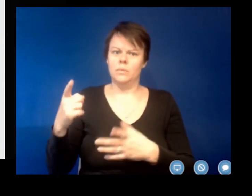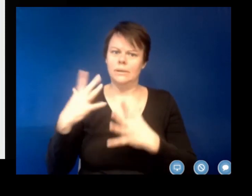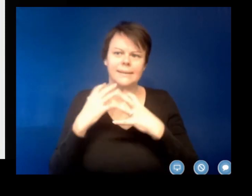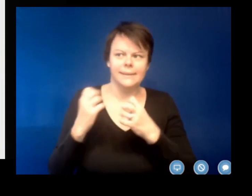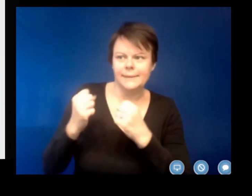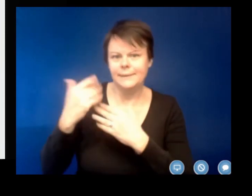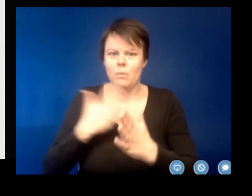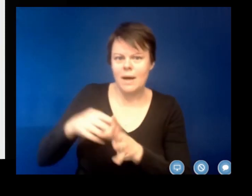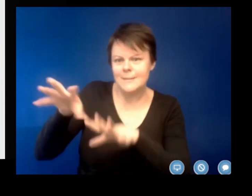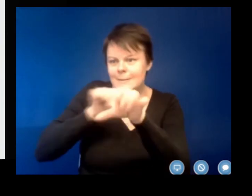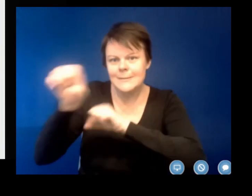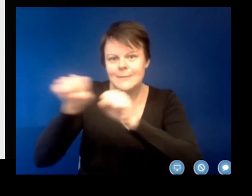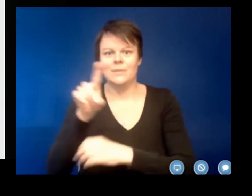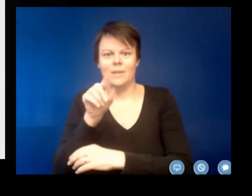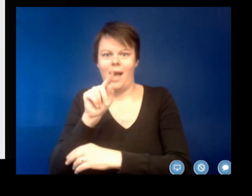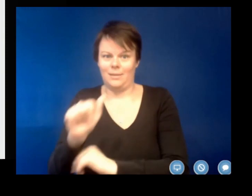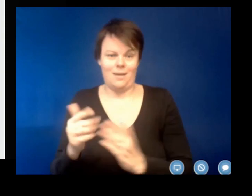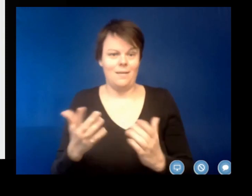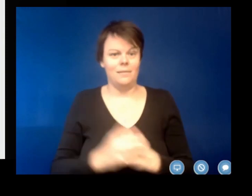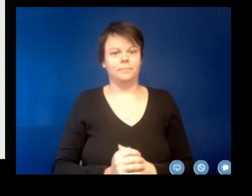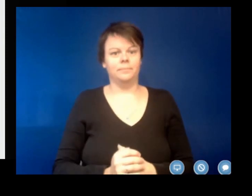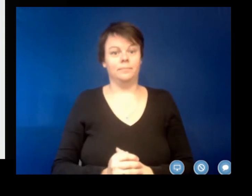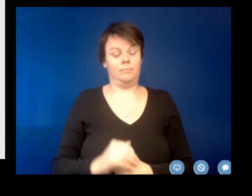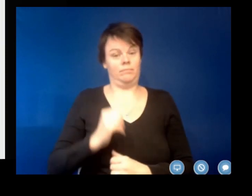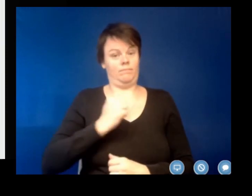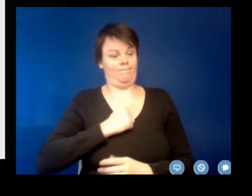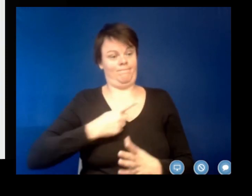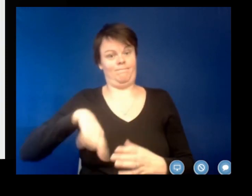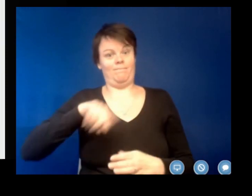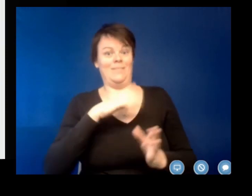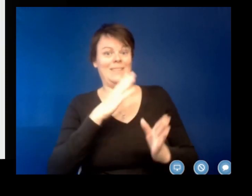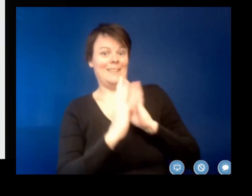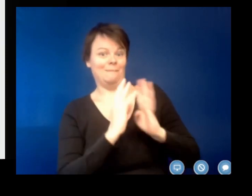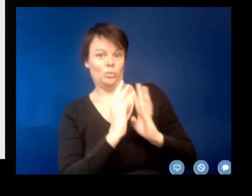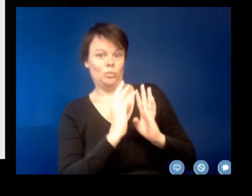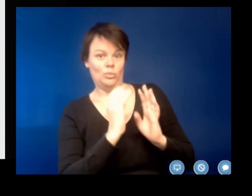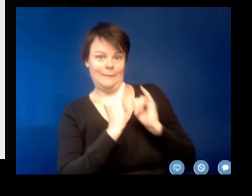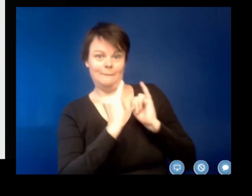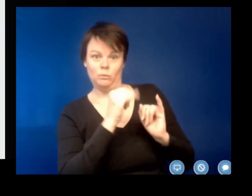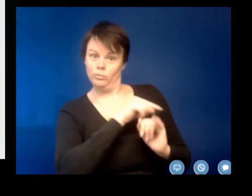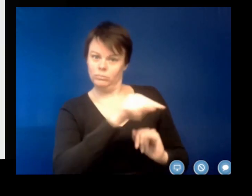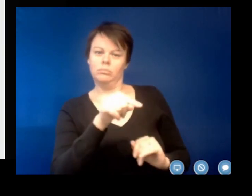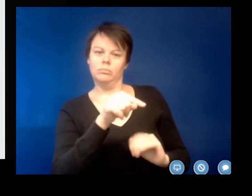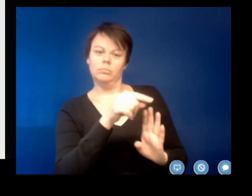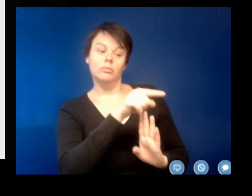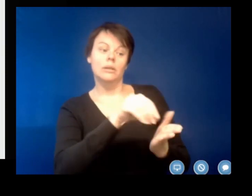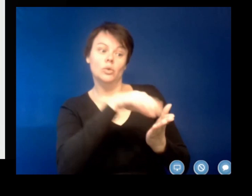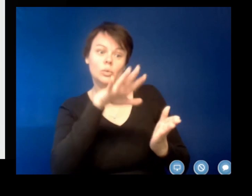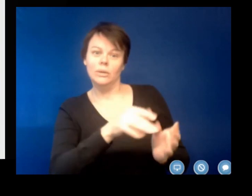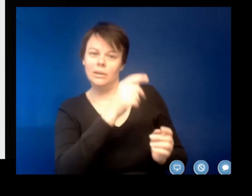have solutions for that the value attitude such as paternalism is not easy to